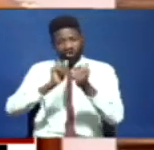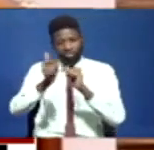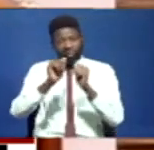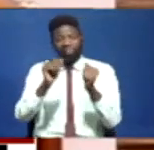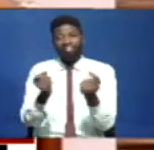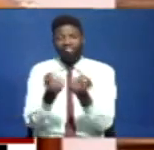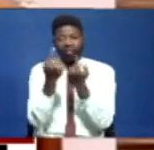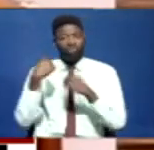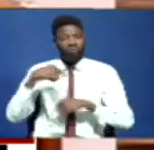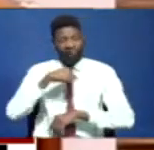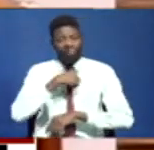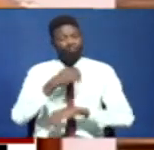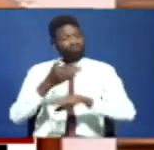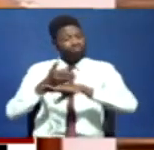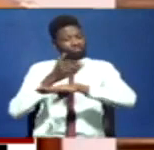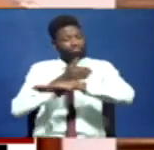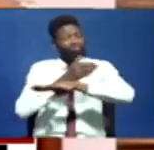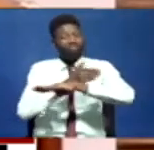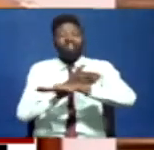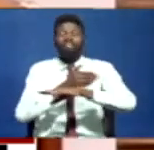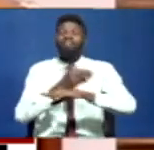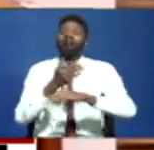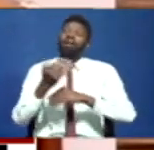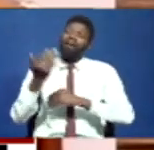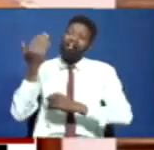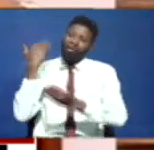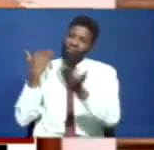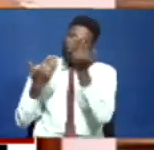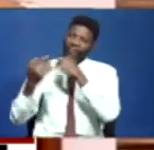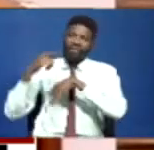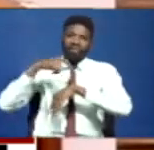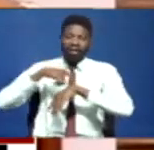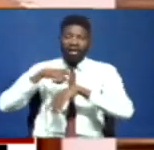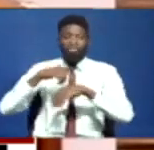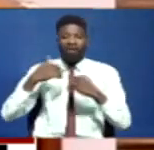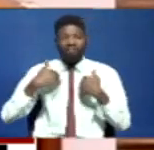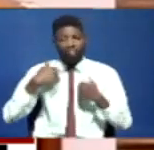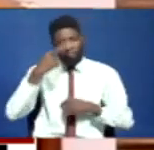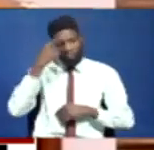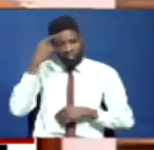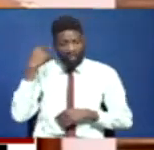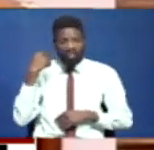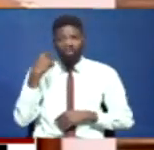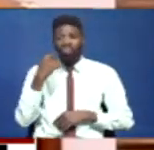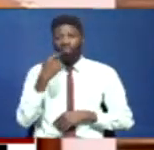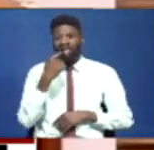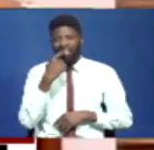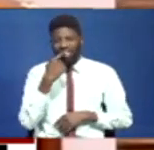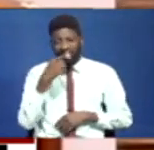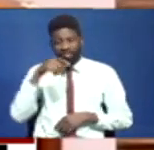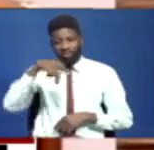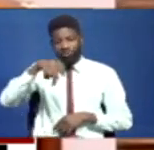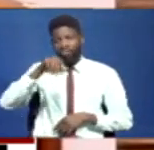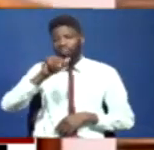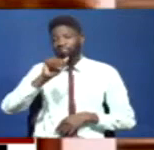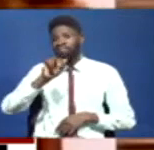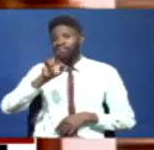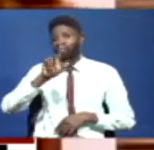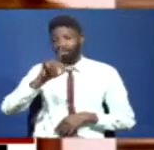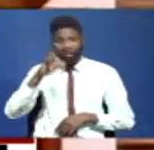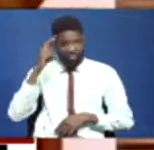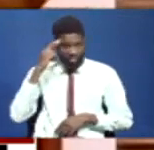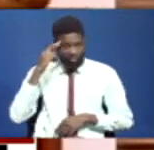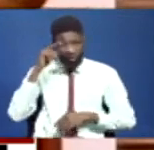concerned. From way back, when there was black and white, Paul, you remember? Black and white. You couldn't